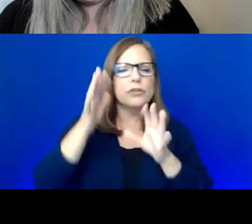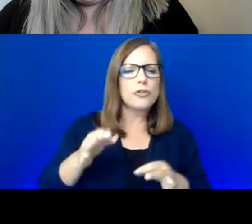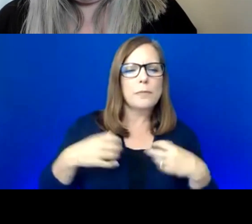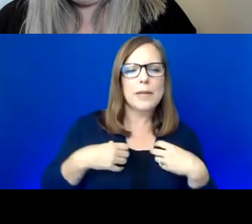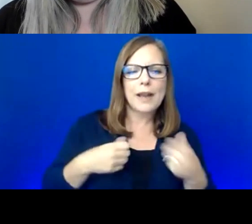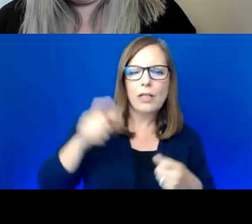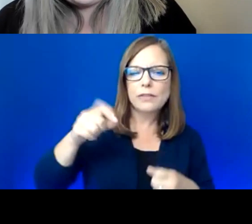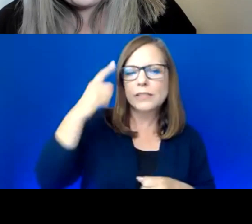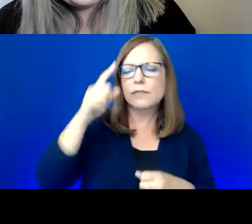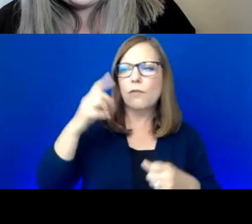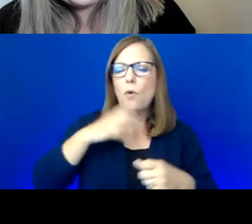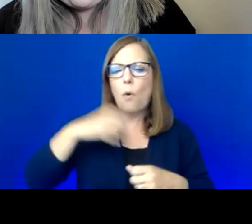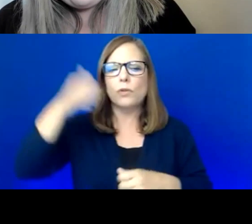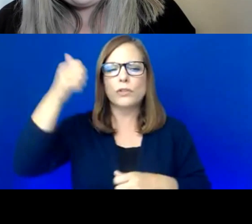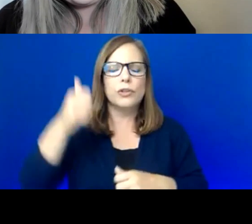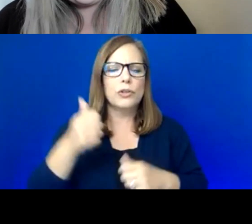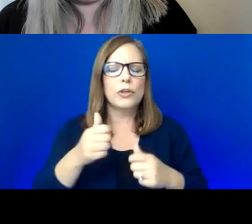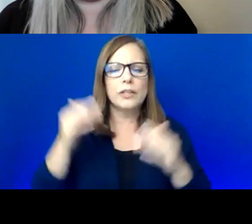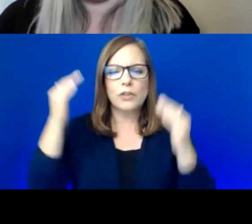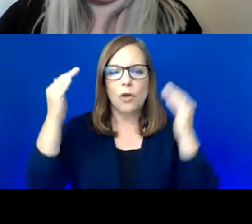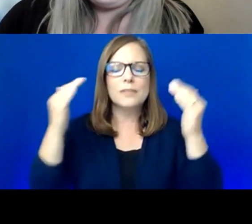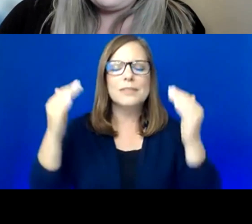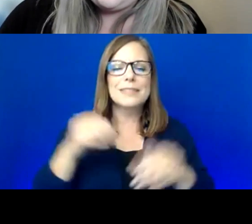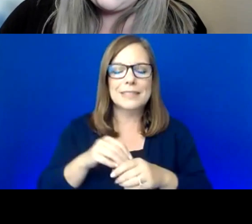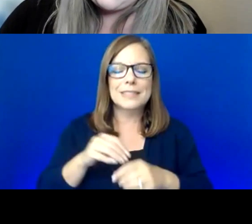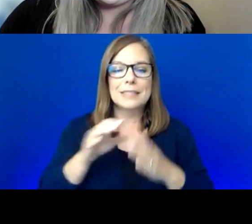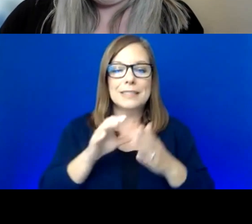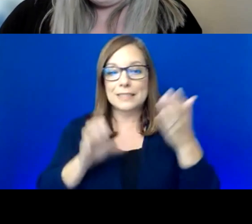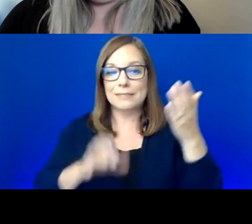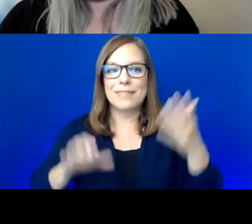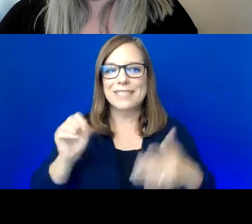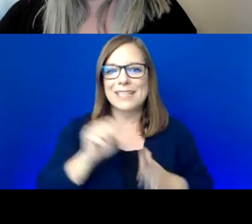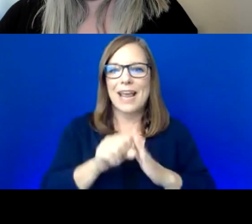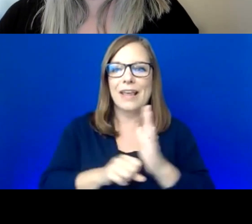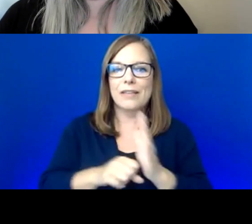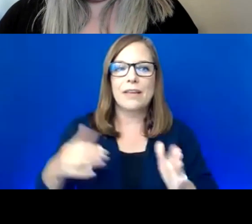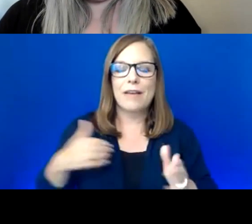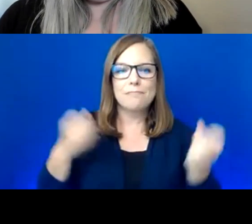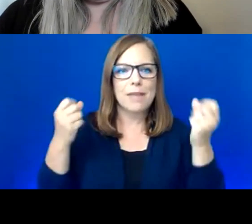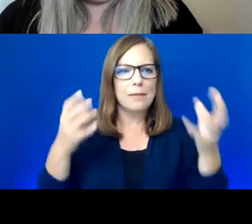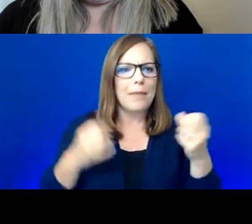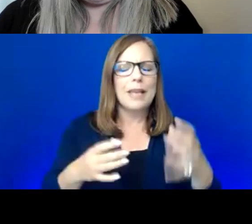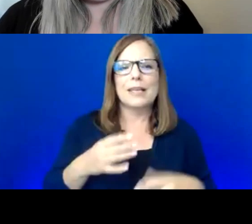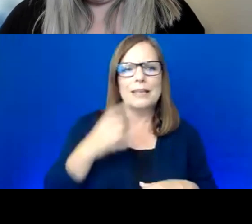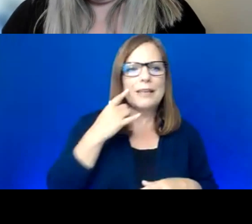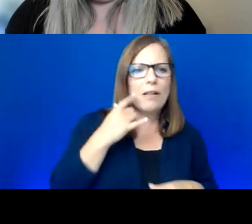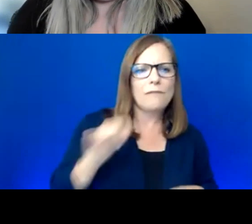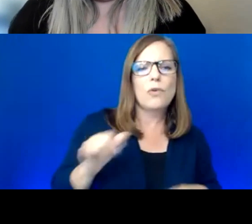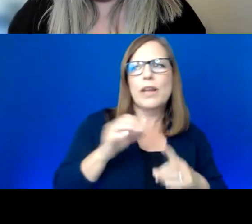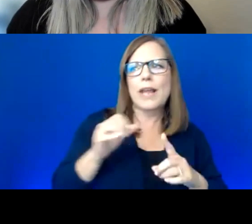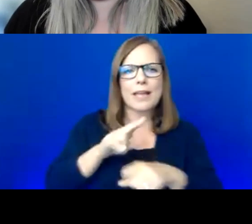state. There are 50 villages in California and 350 nationwide. So I'm wondering